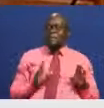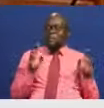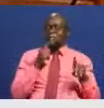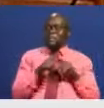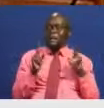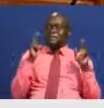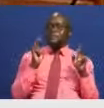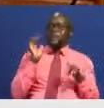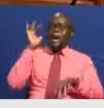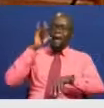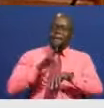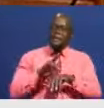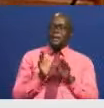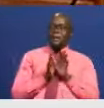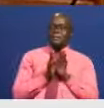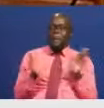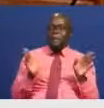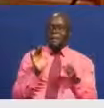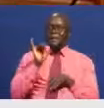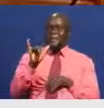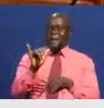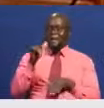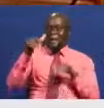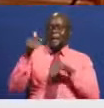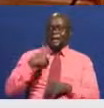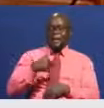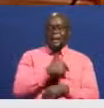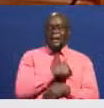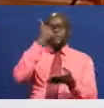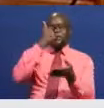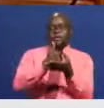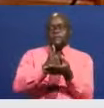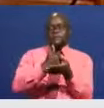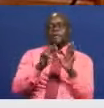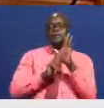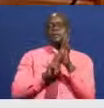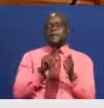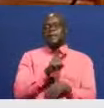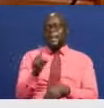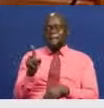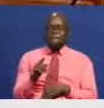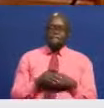but issues affecting the public that have elected us into office to represent them.